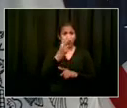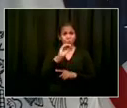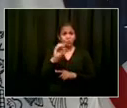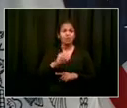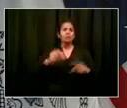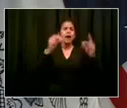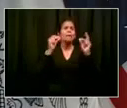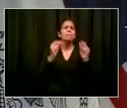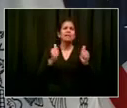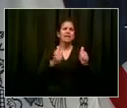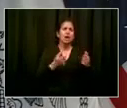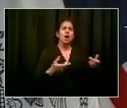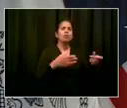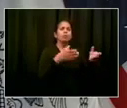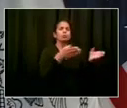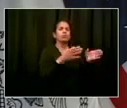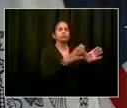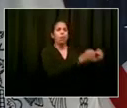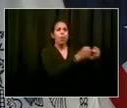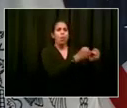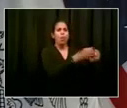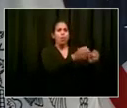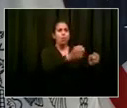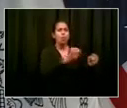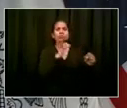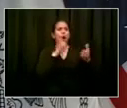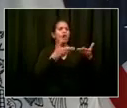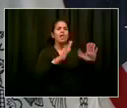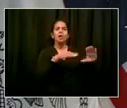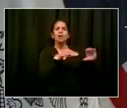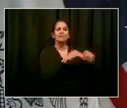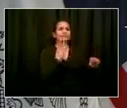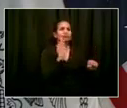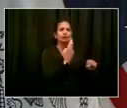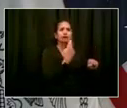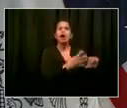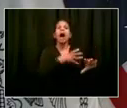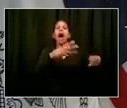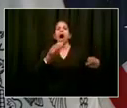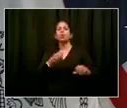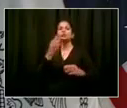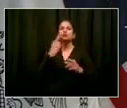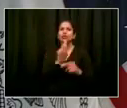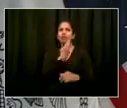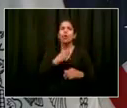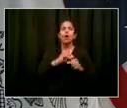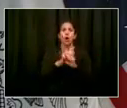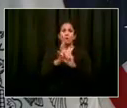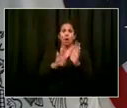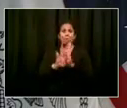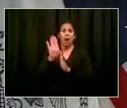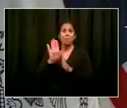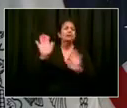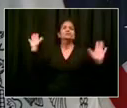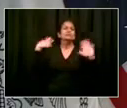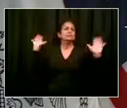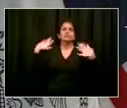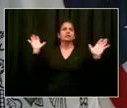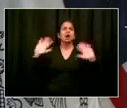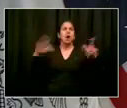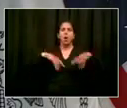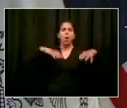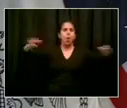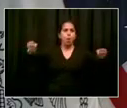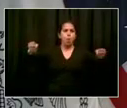direction, and we need to take quick measures to stop that from growing. So I want to be very clear about that. Job